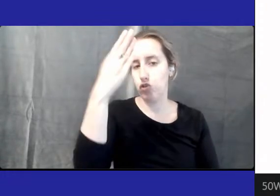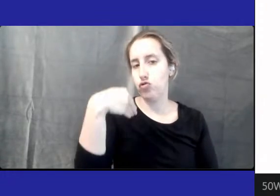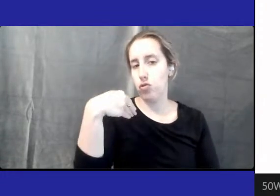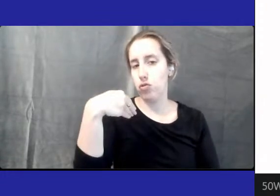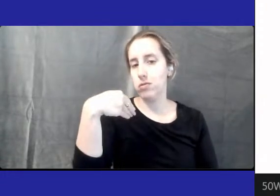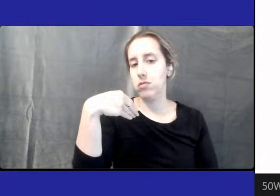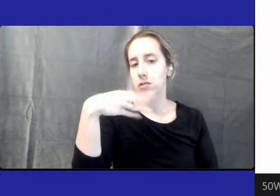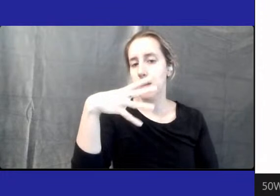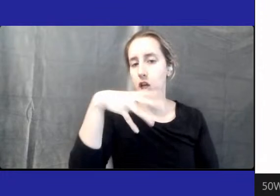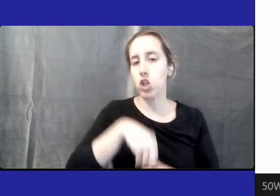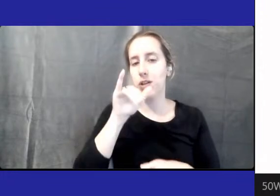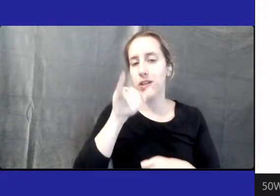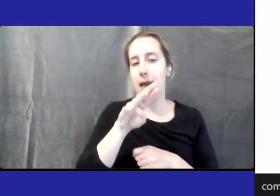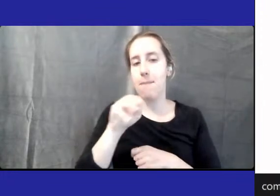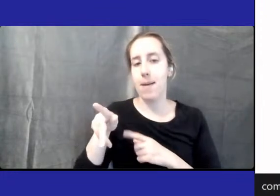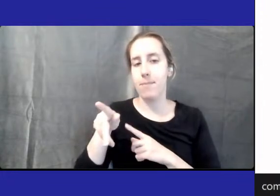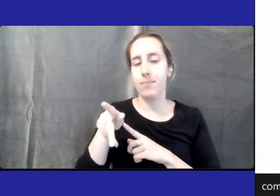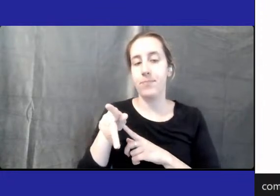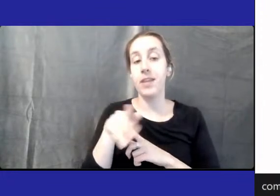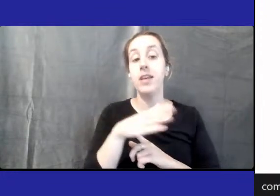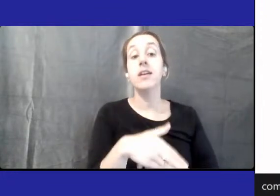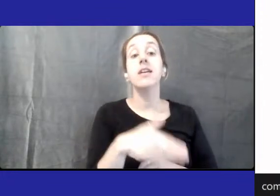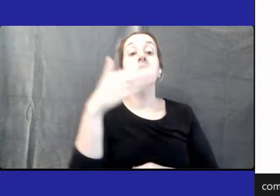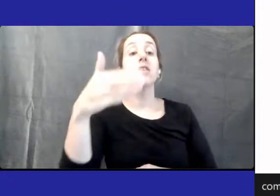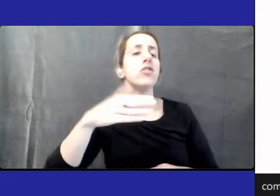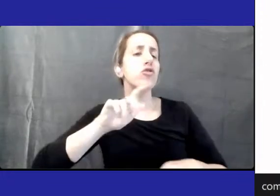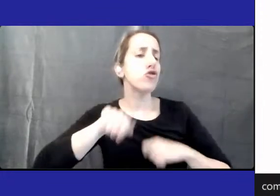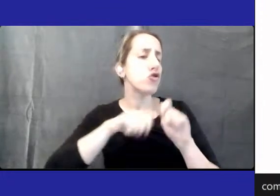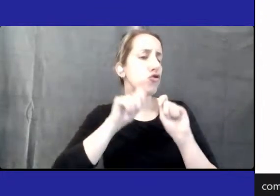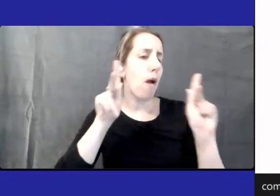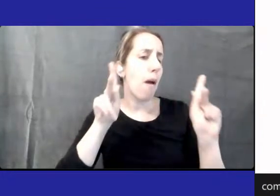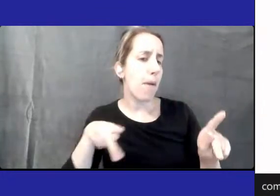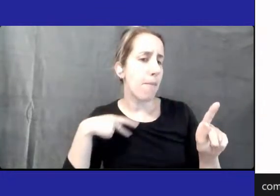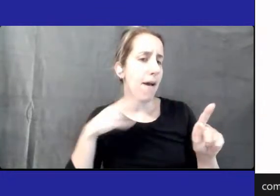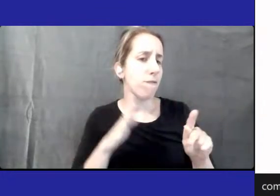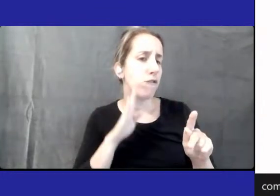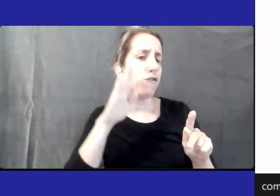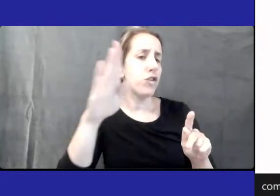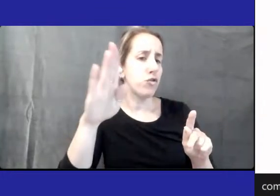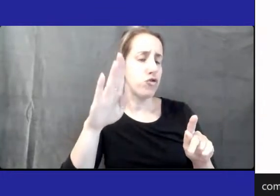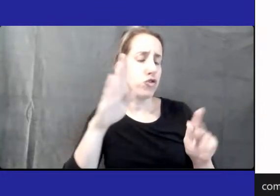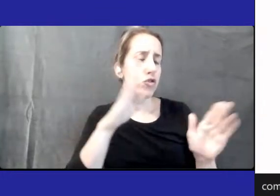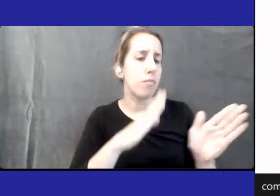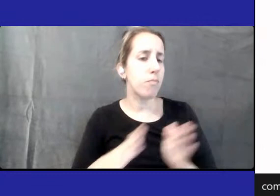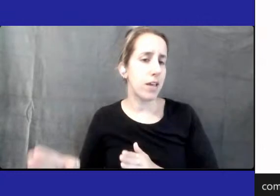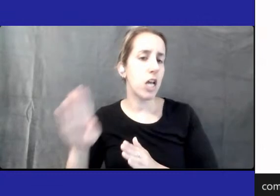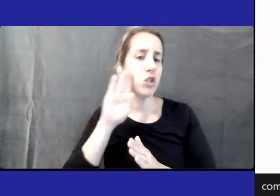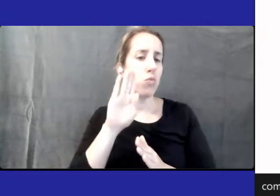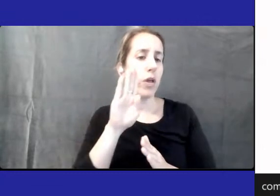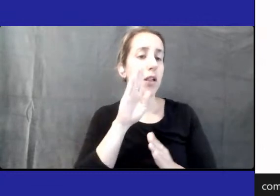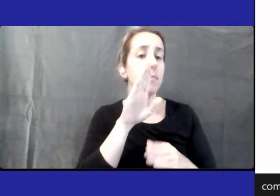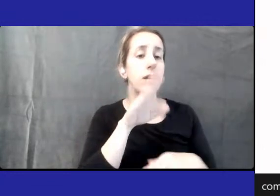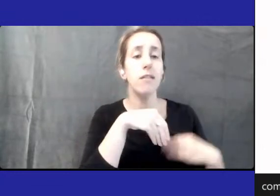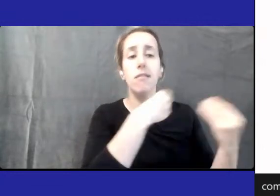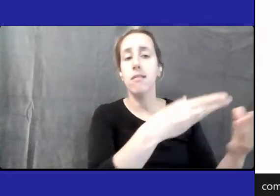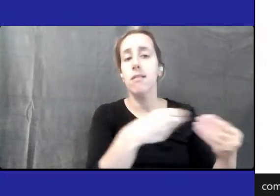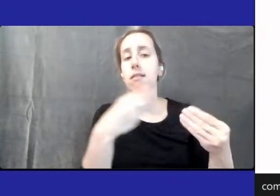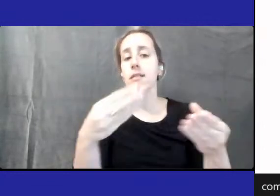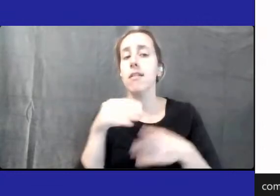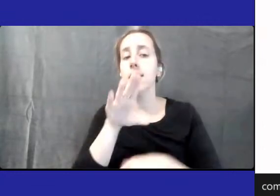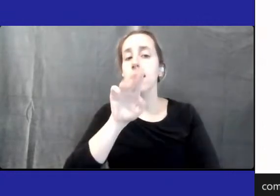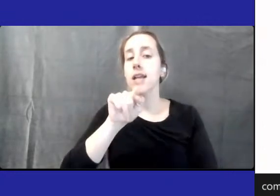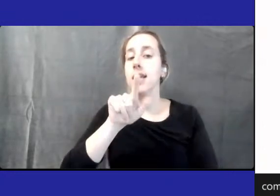Okay, so just to wrap up, future plans, we will be rolling out Telestroke at additional primary stroke centers at Health and Hospitals